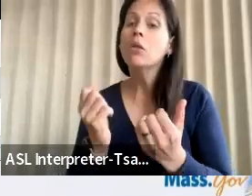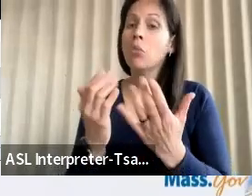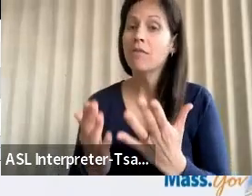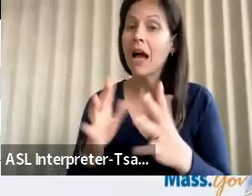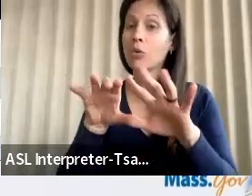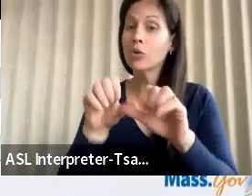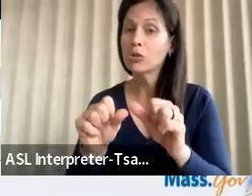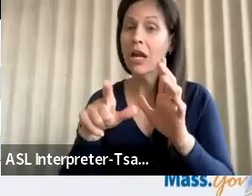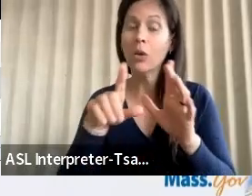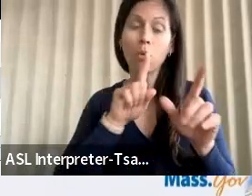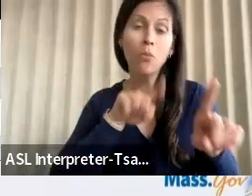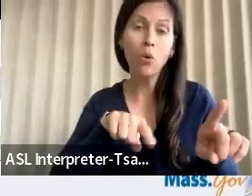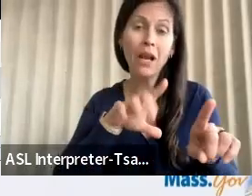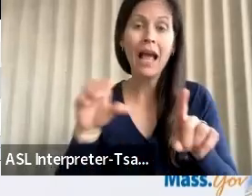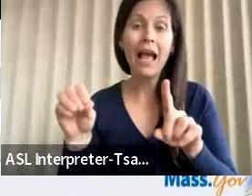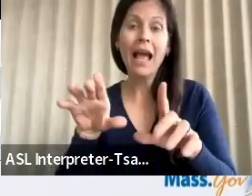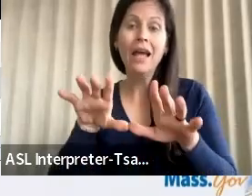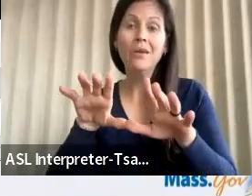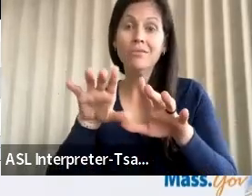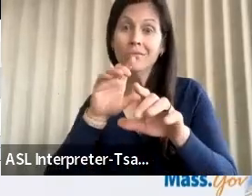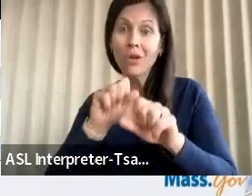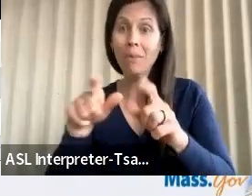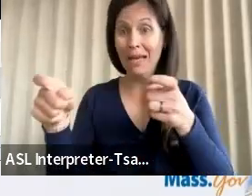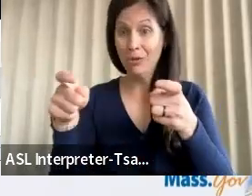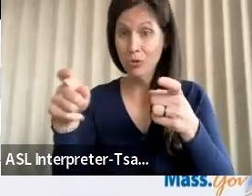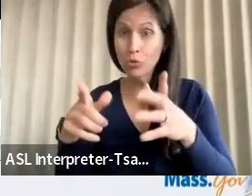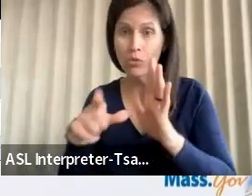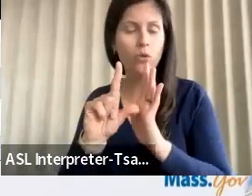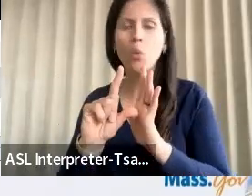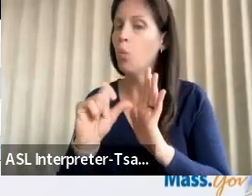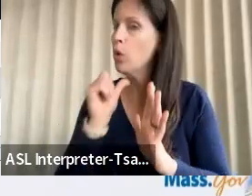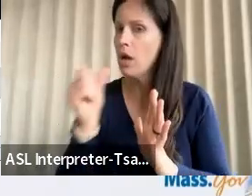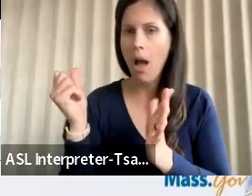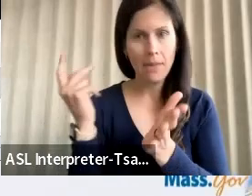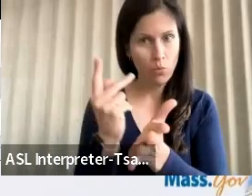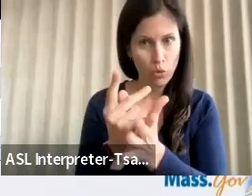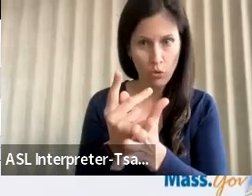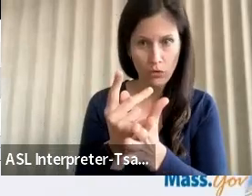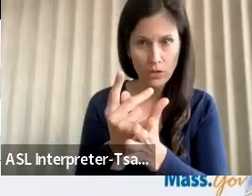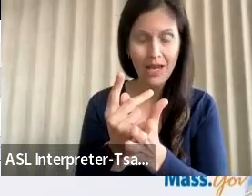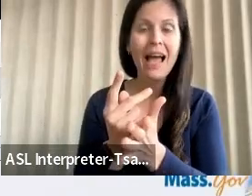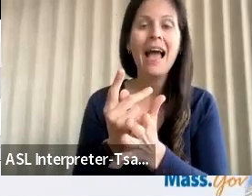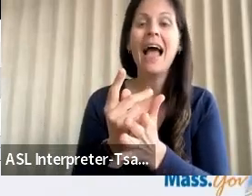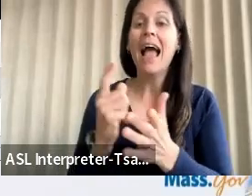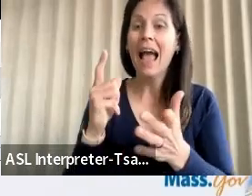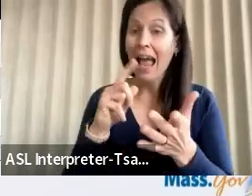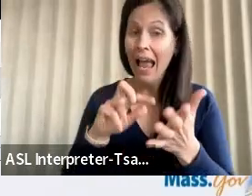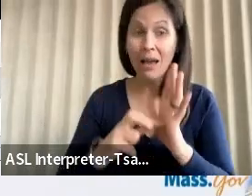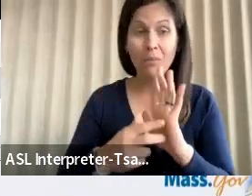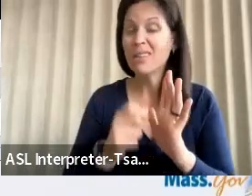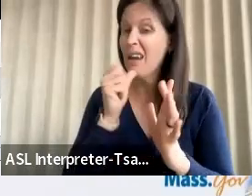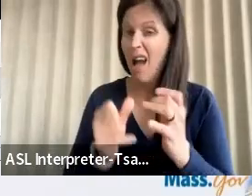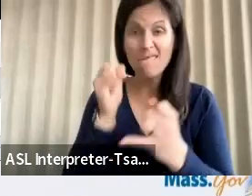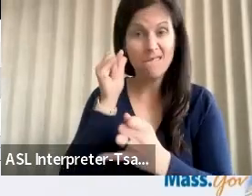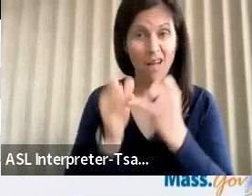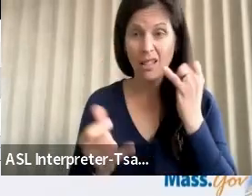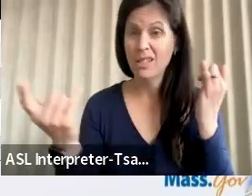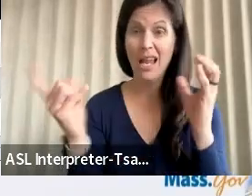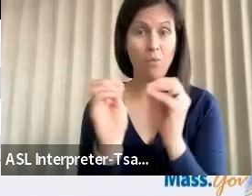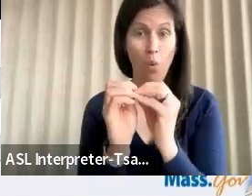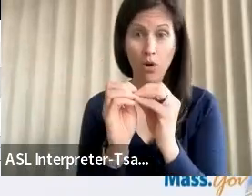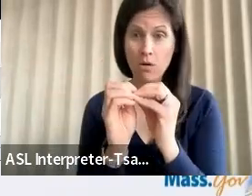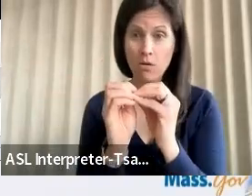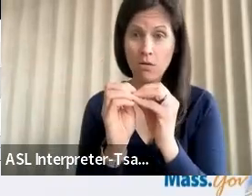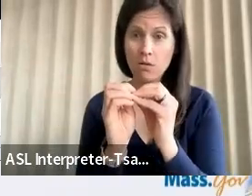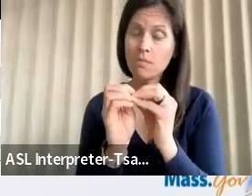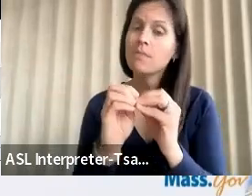manager review would not be approved and would no longer be finalized. The